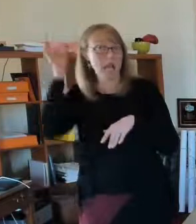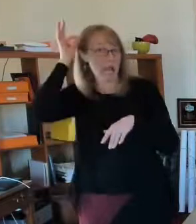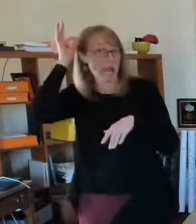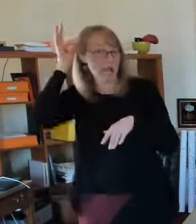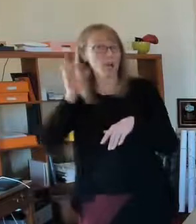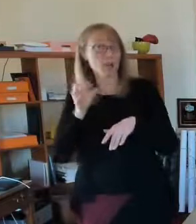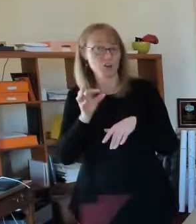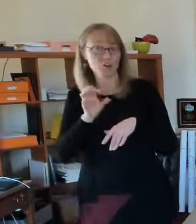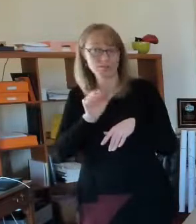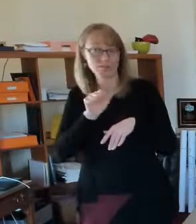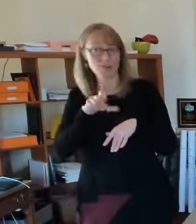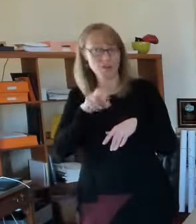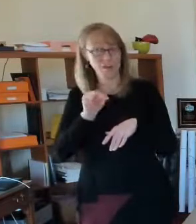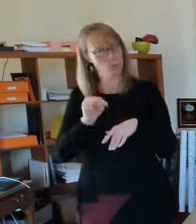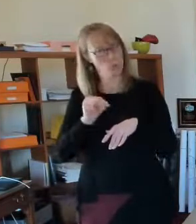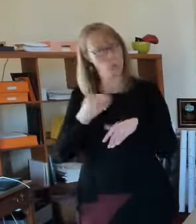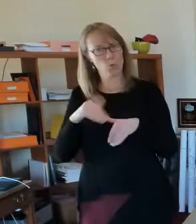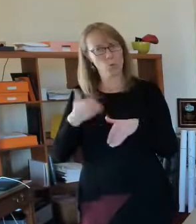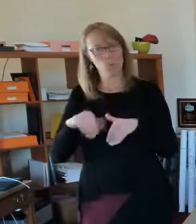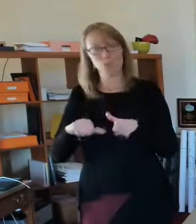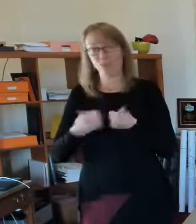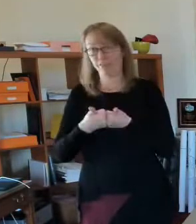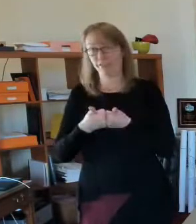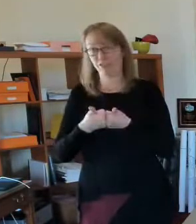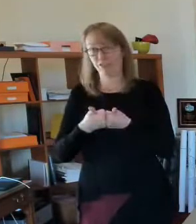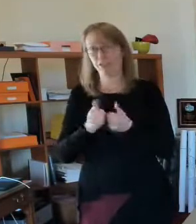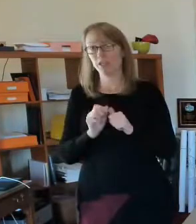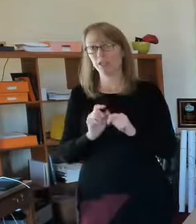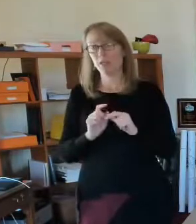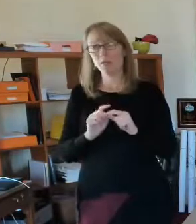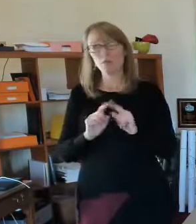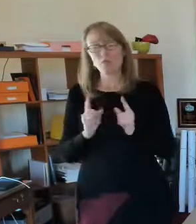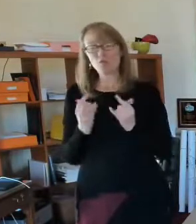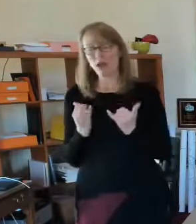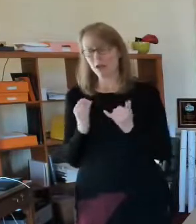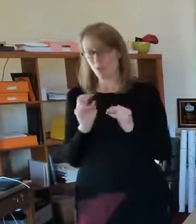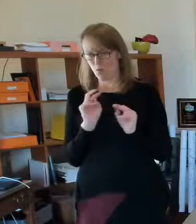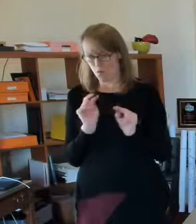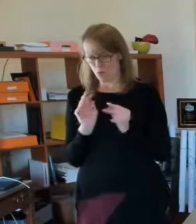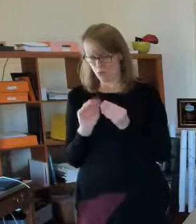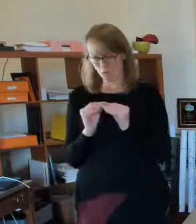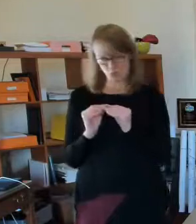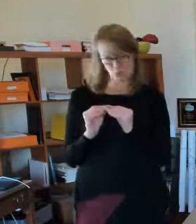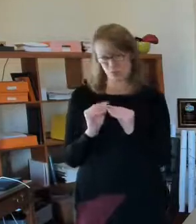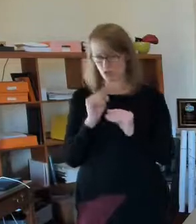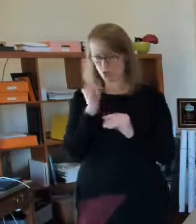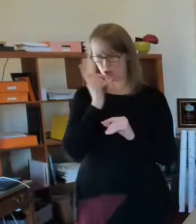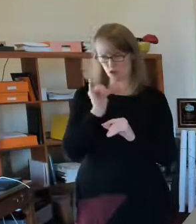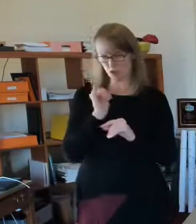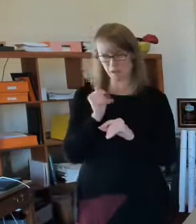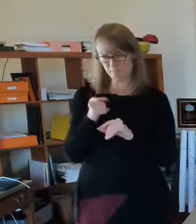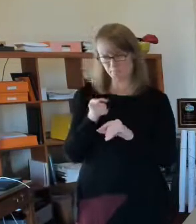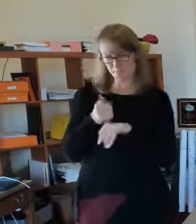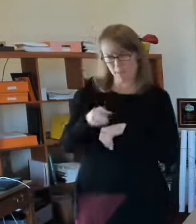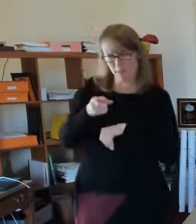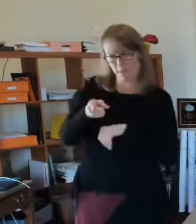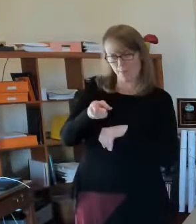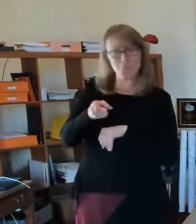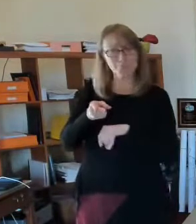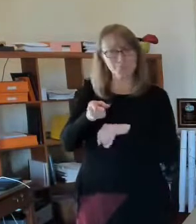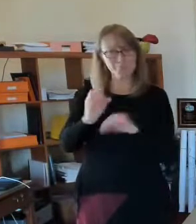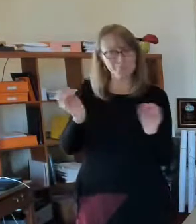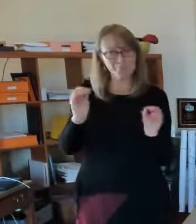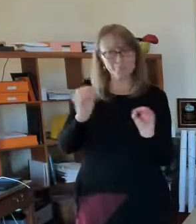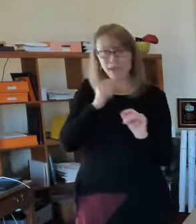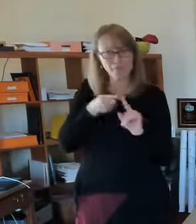difficult places, but right now it doesn't look like they necessarily are the nexus. We know bars